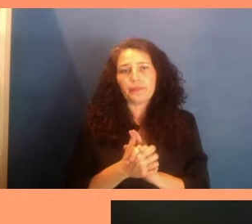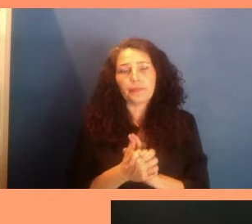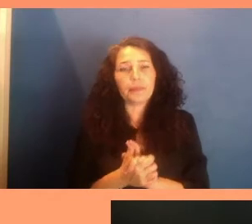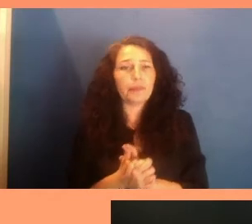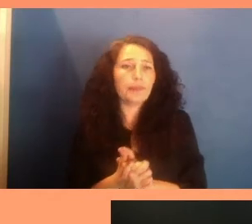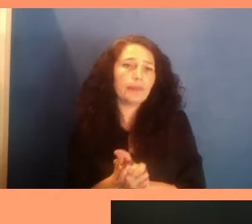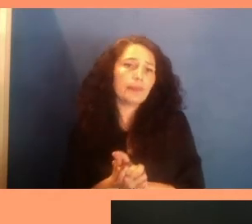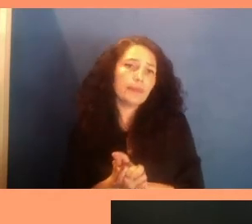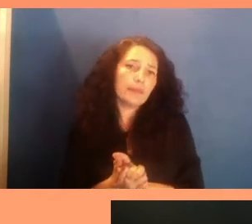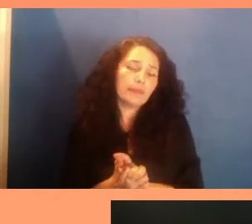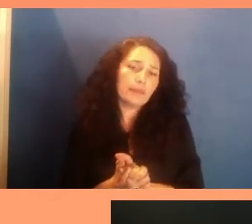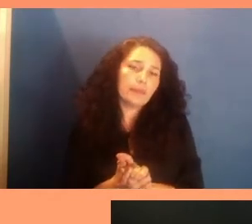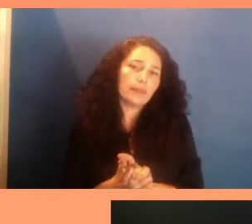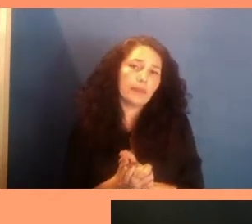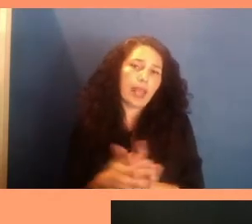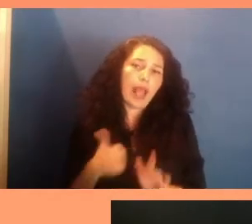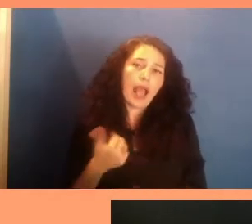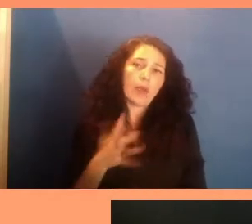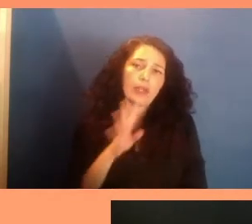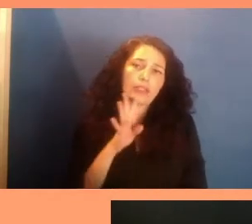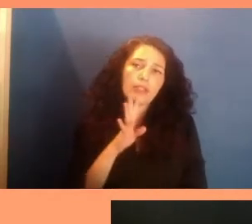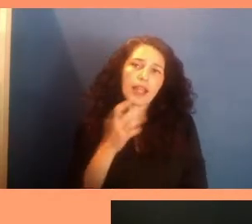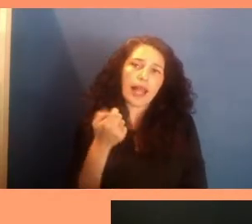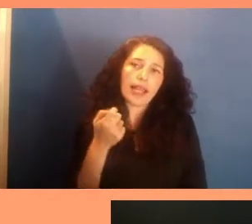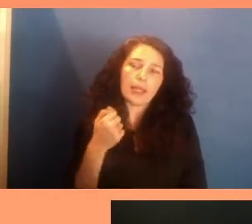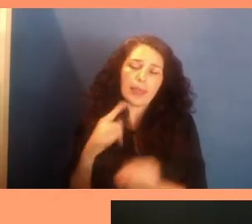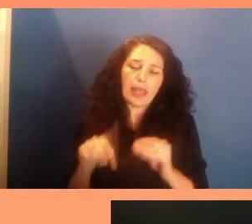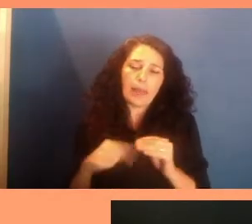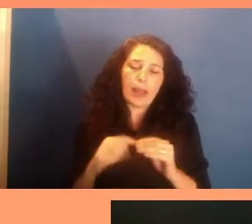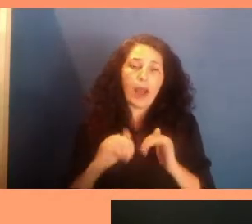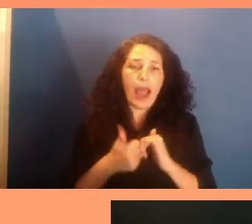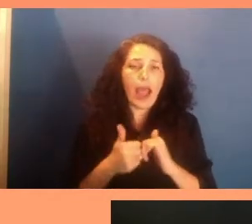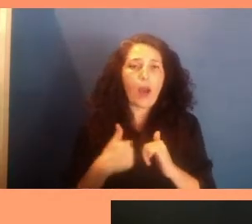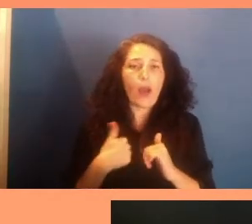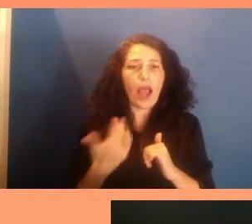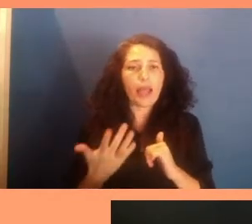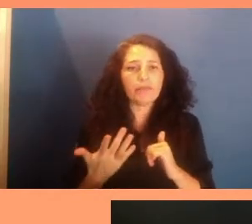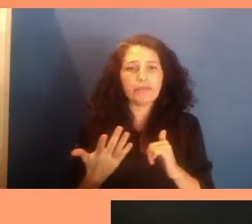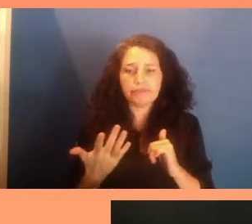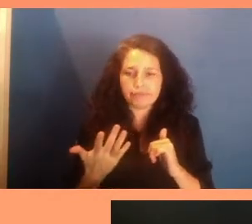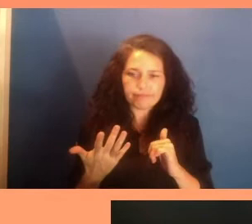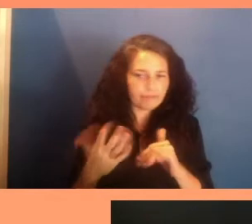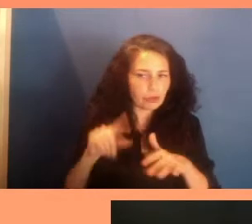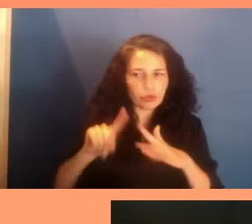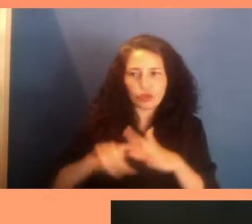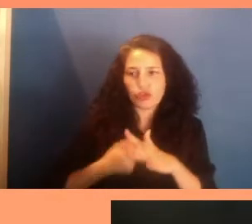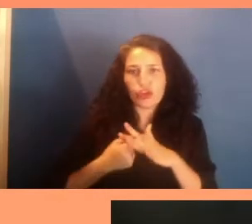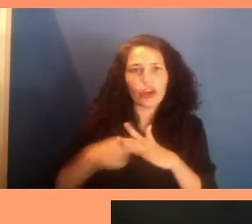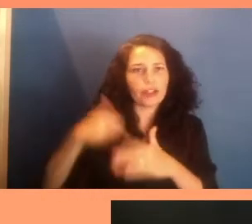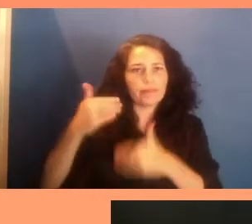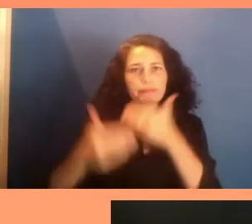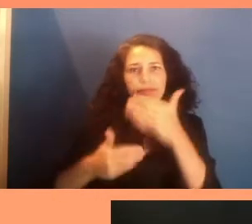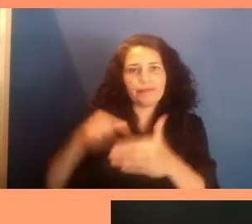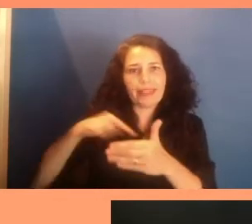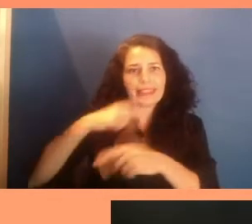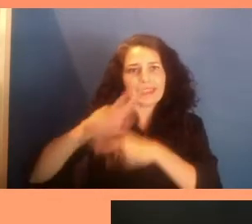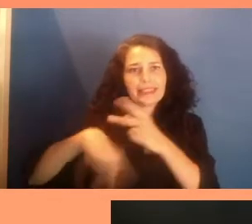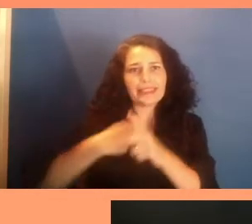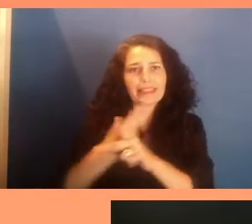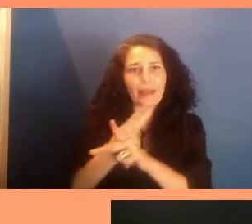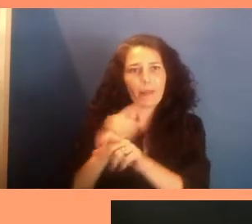I want to talk a little bit about how I came to the type of work that we've been doing as a working